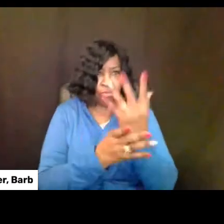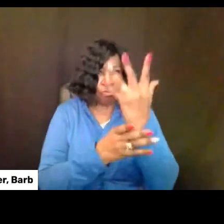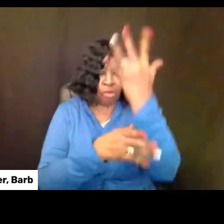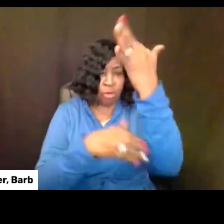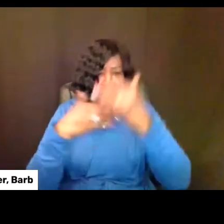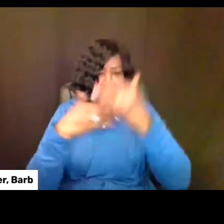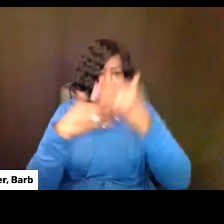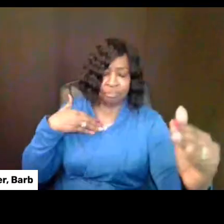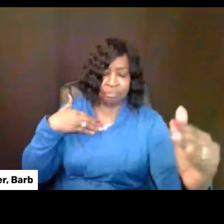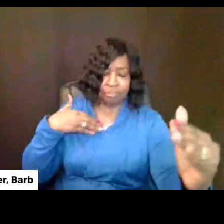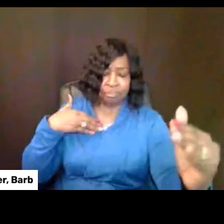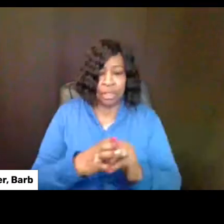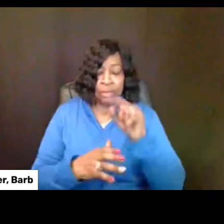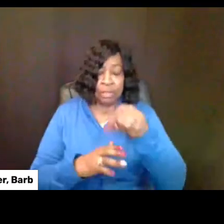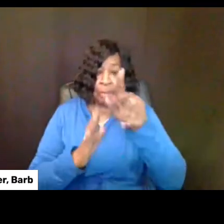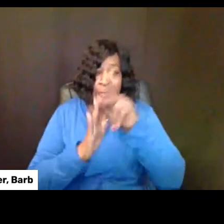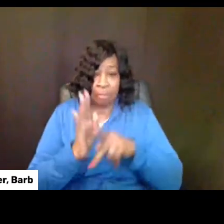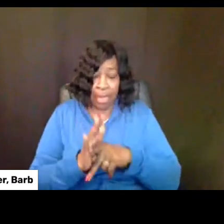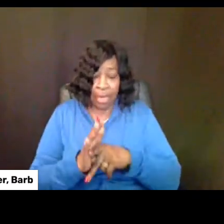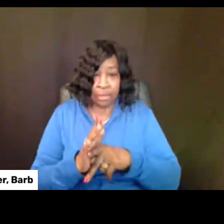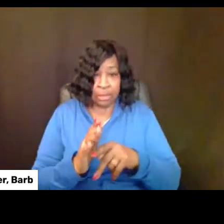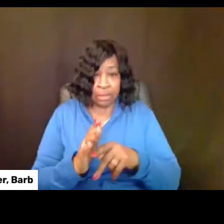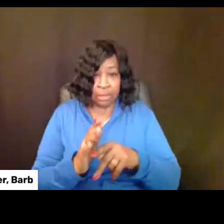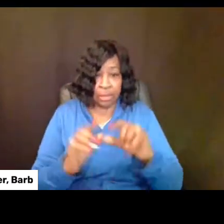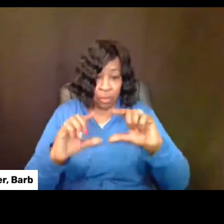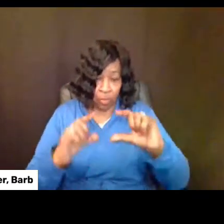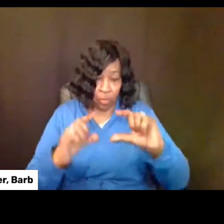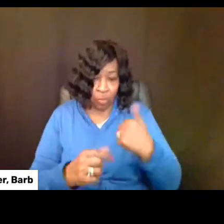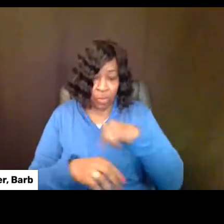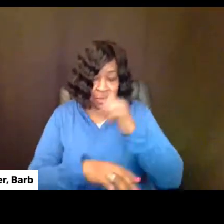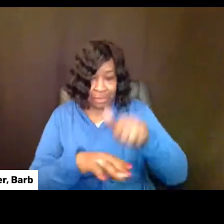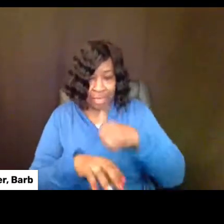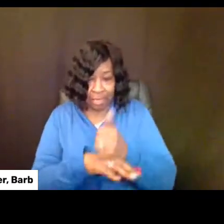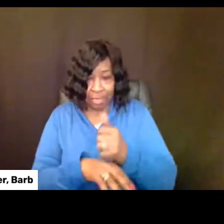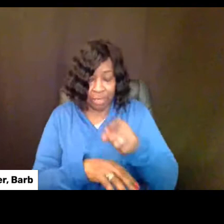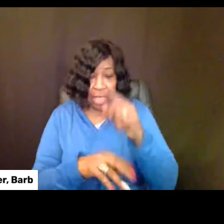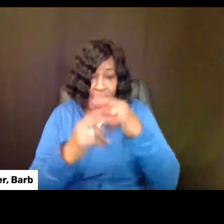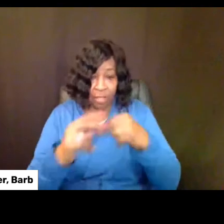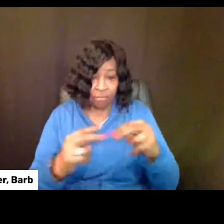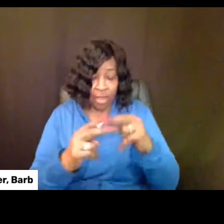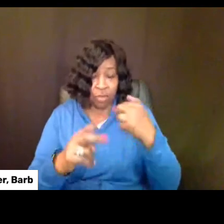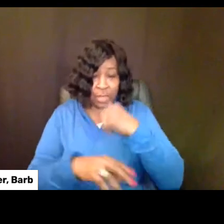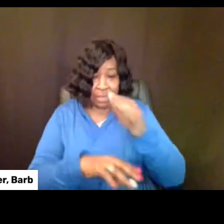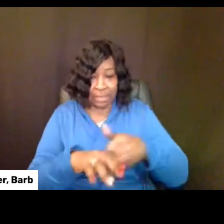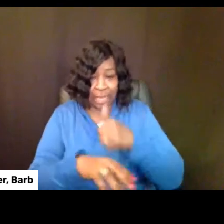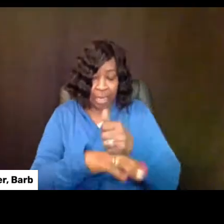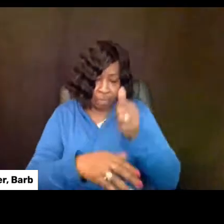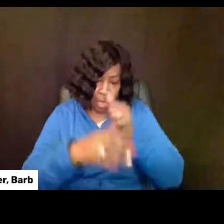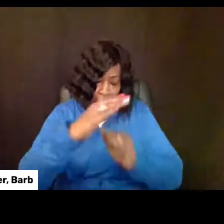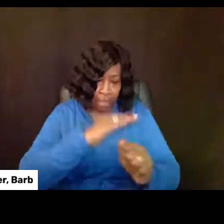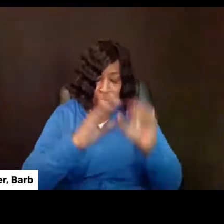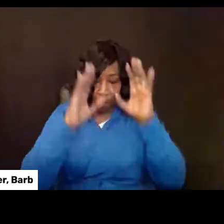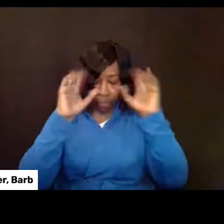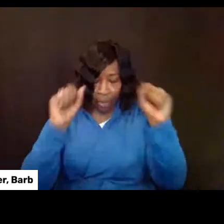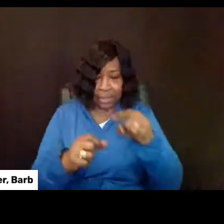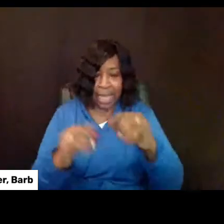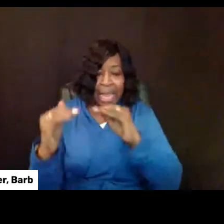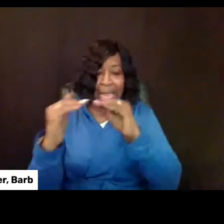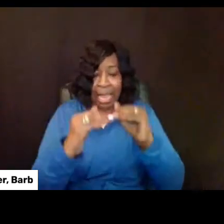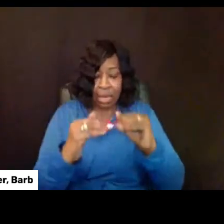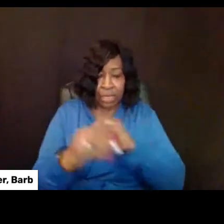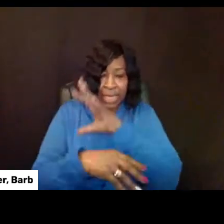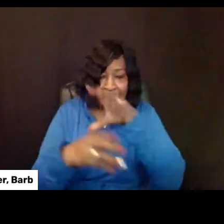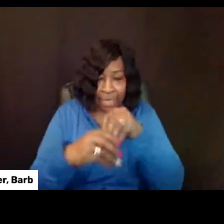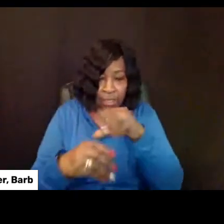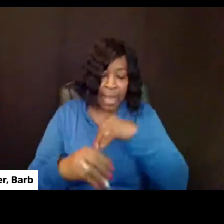with our policy roadmap, the values we established in that roadmap for offices under the President specifically are equity, engagement, and